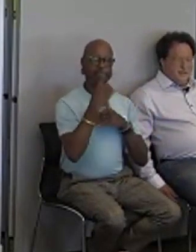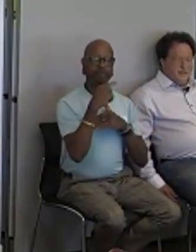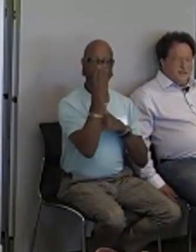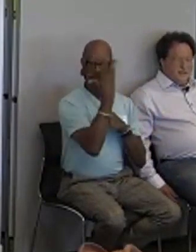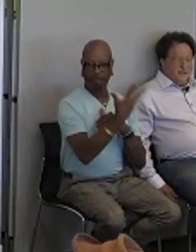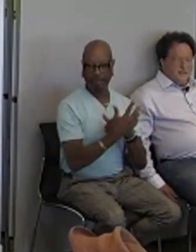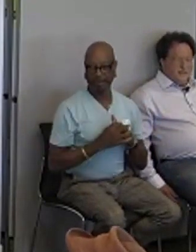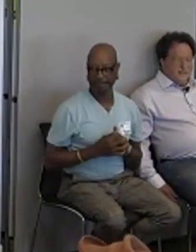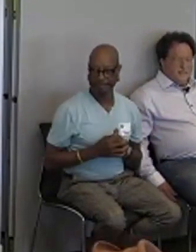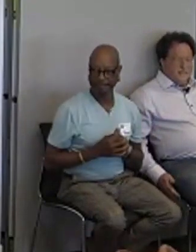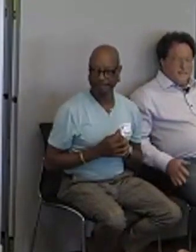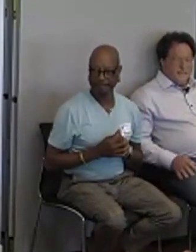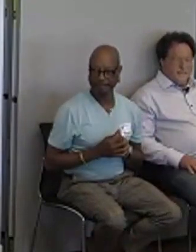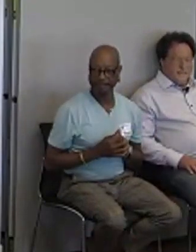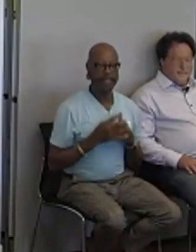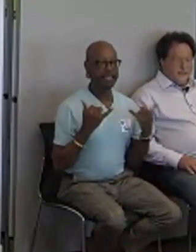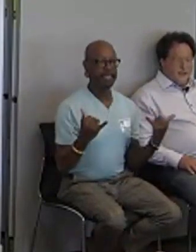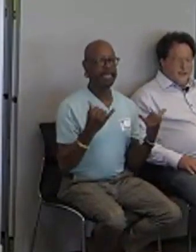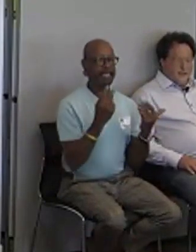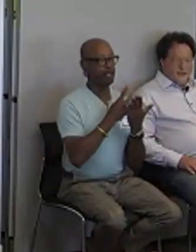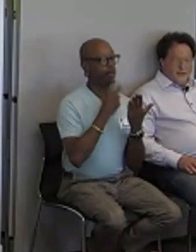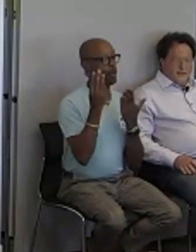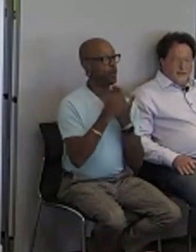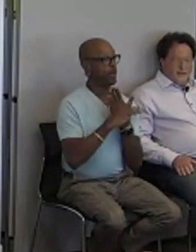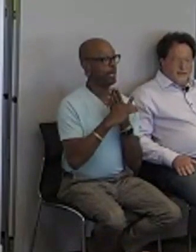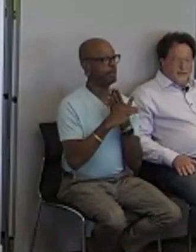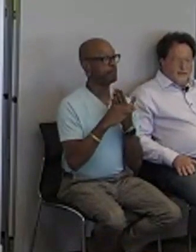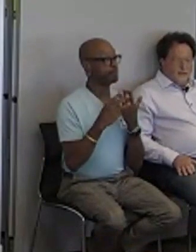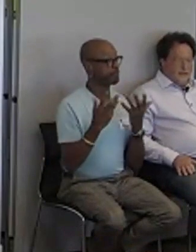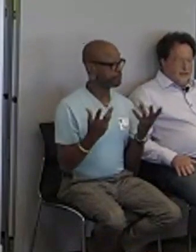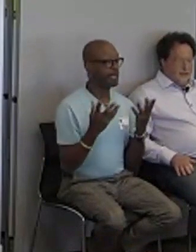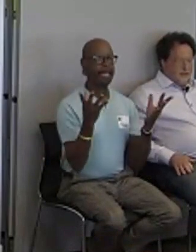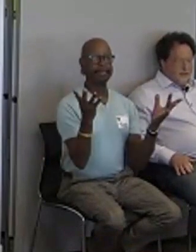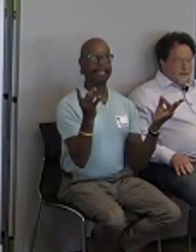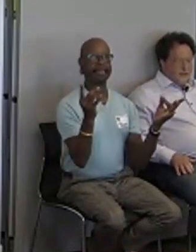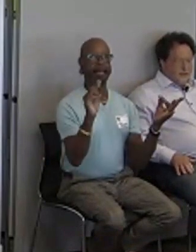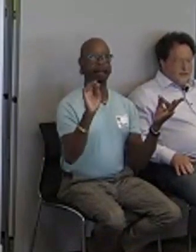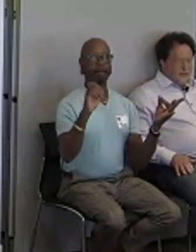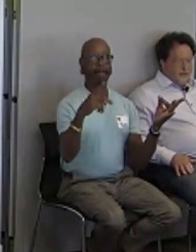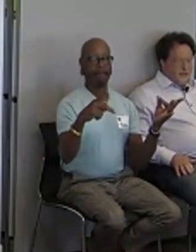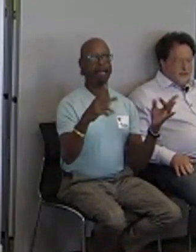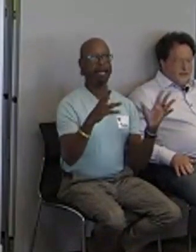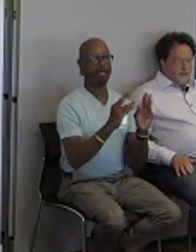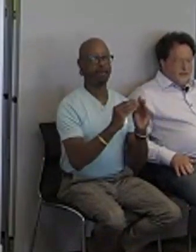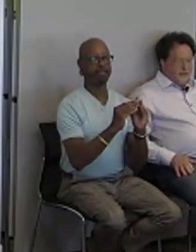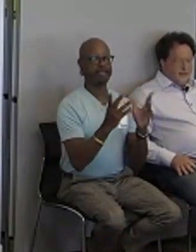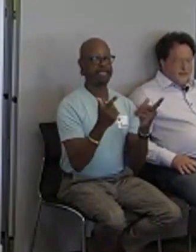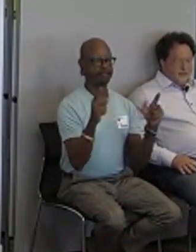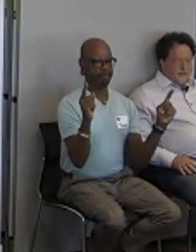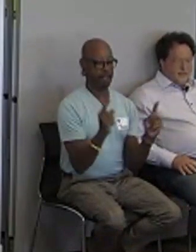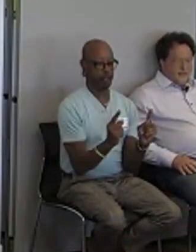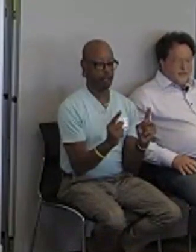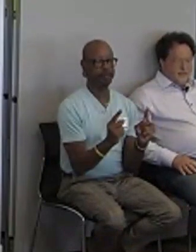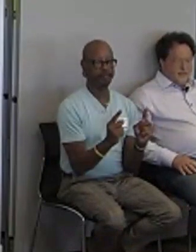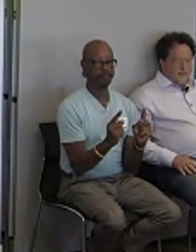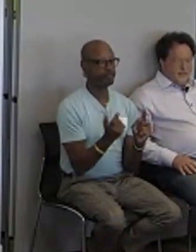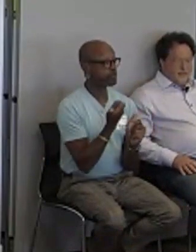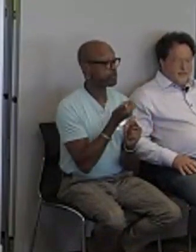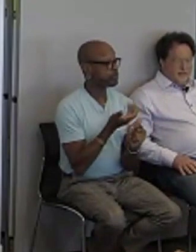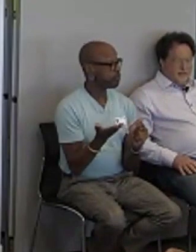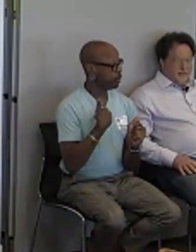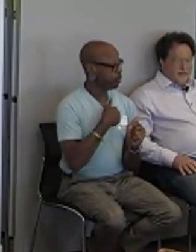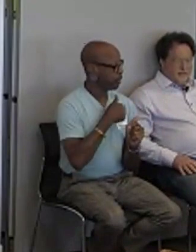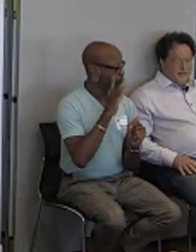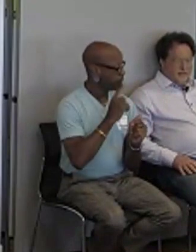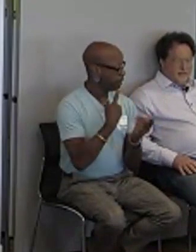information. Today's program is a Tactile Maps conference in miniature. So pretty much any of the segments that we're